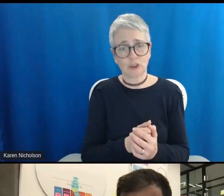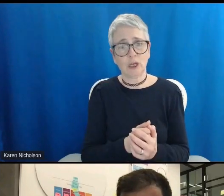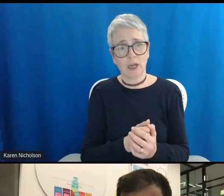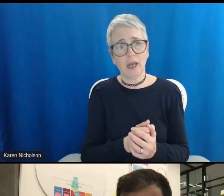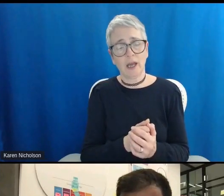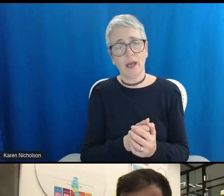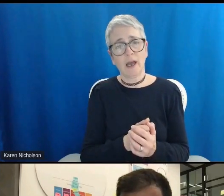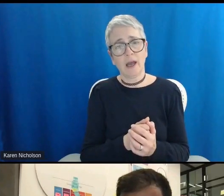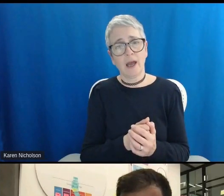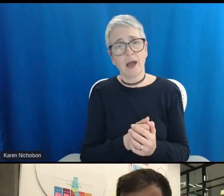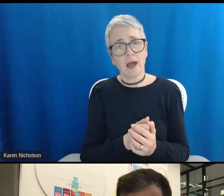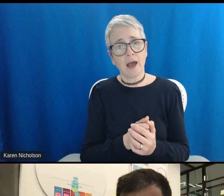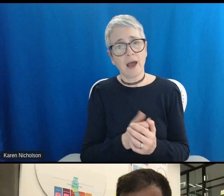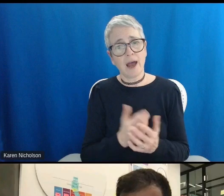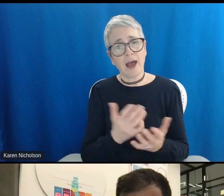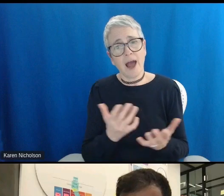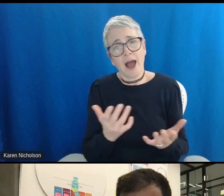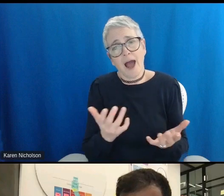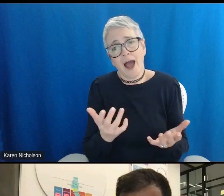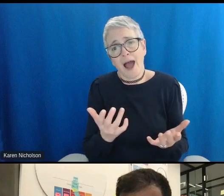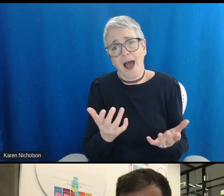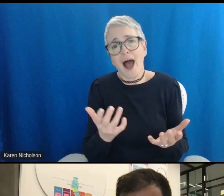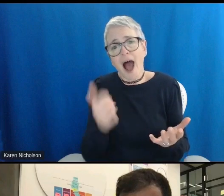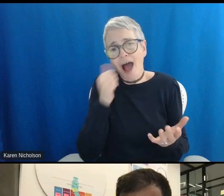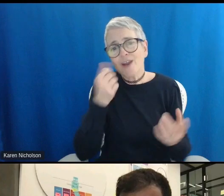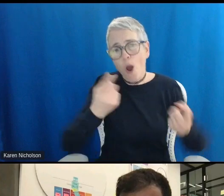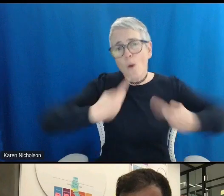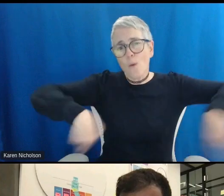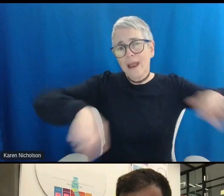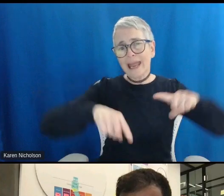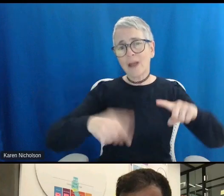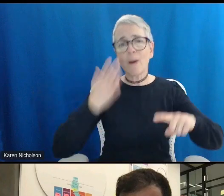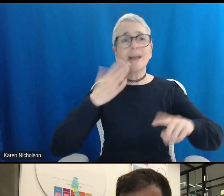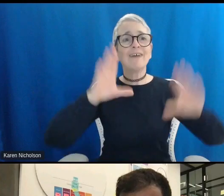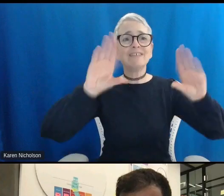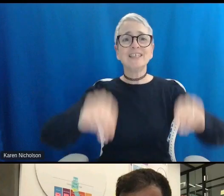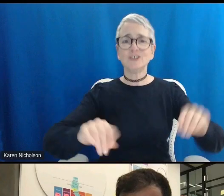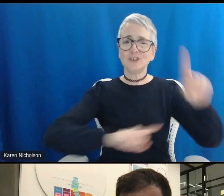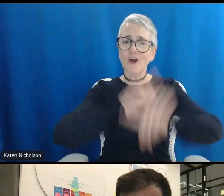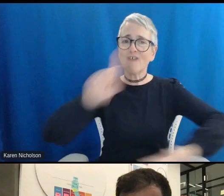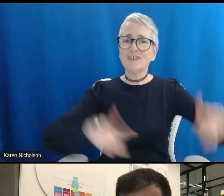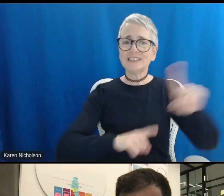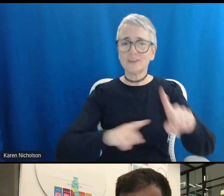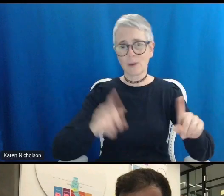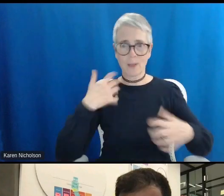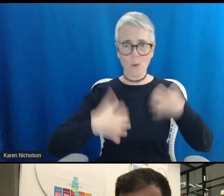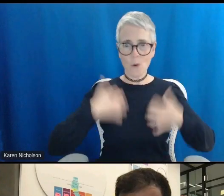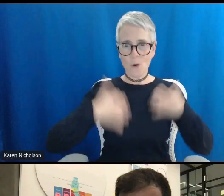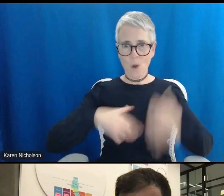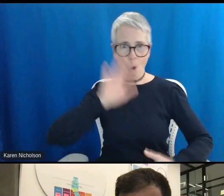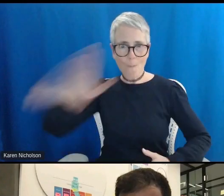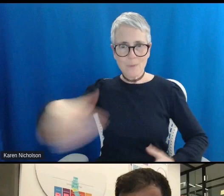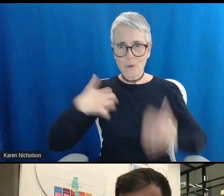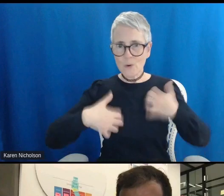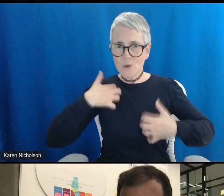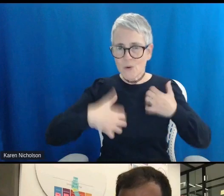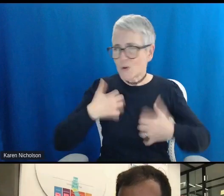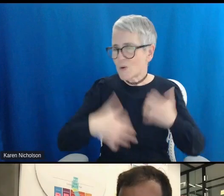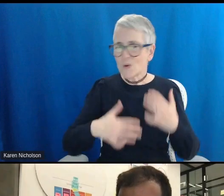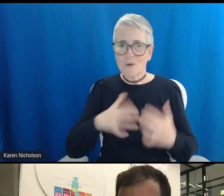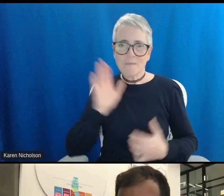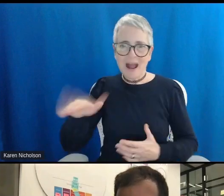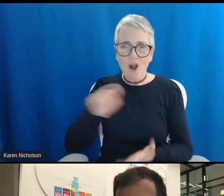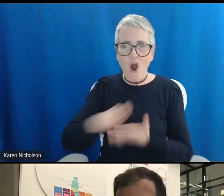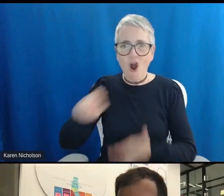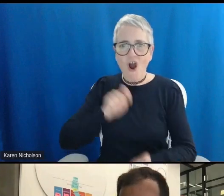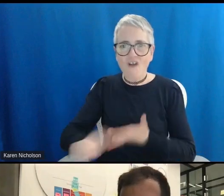we'll all be excited leaving this event, as we do all the events, and you go back and you bring it to the office and somehow